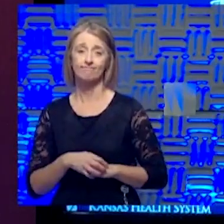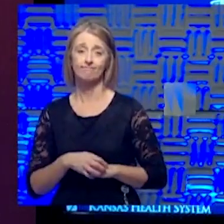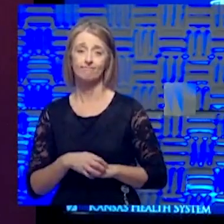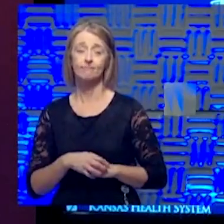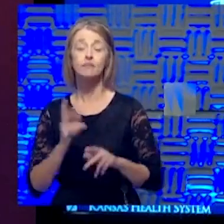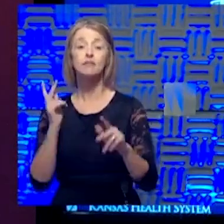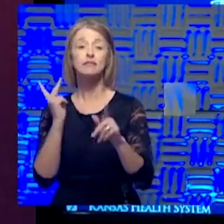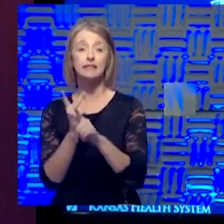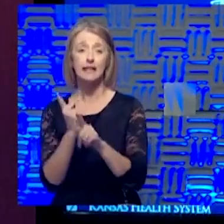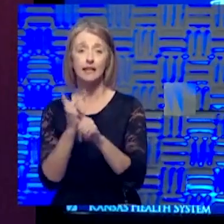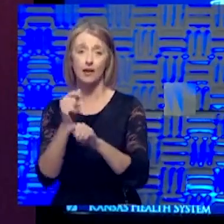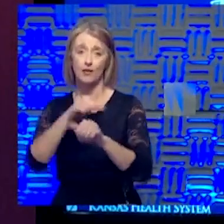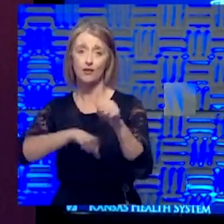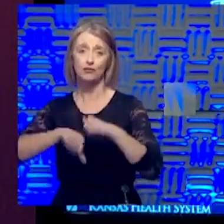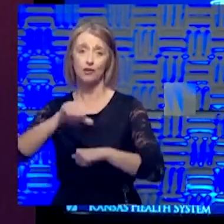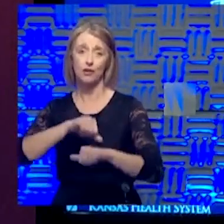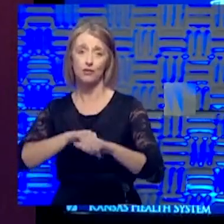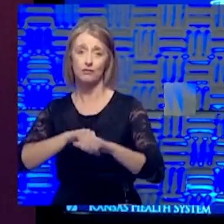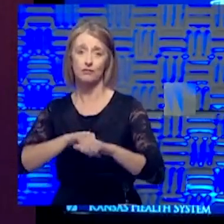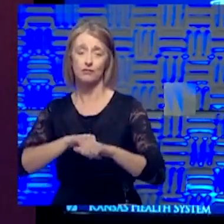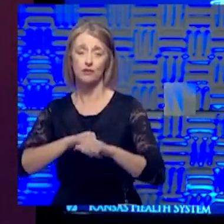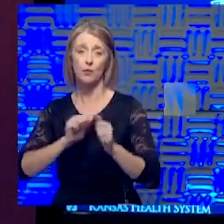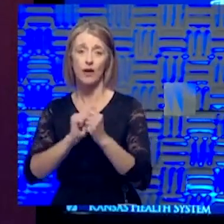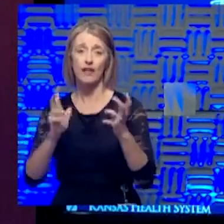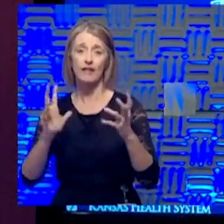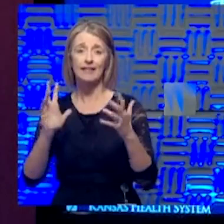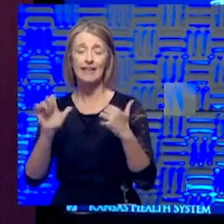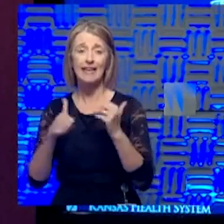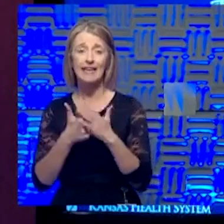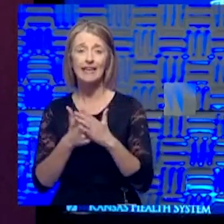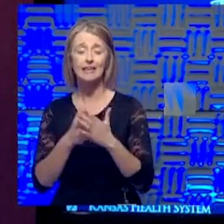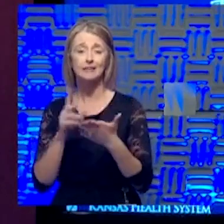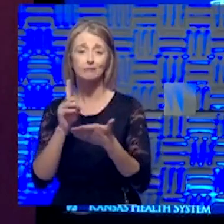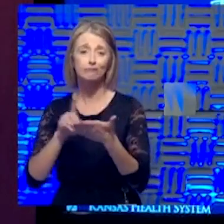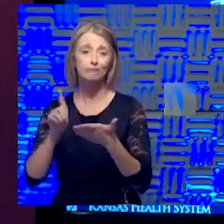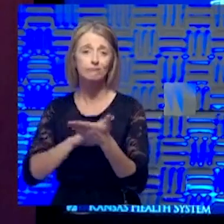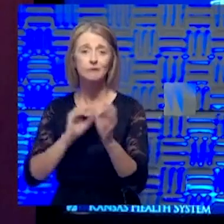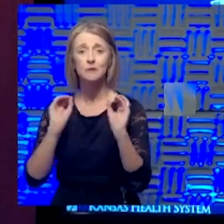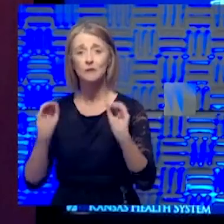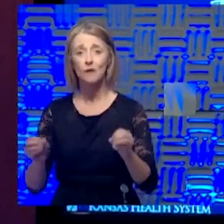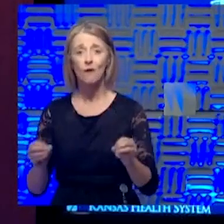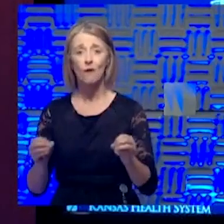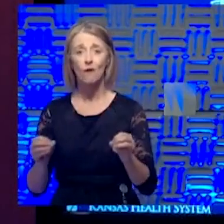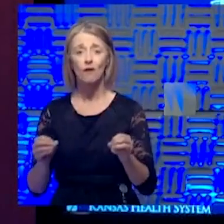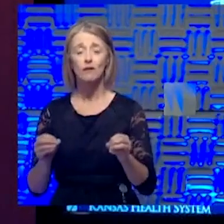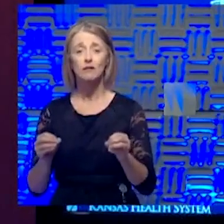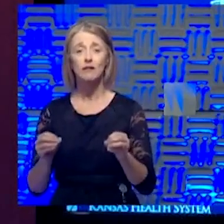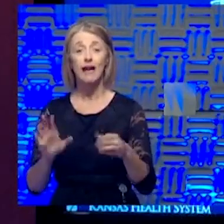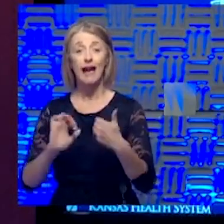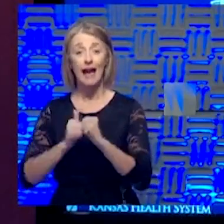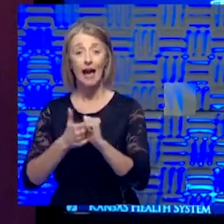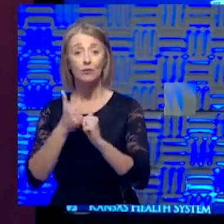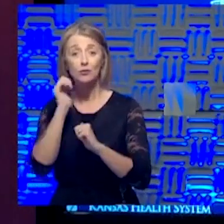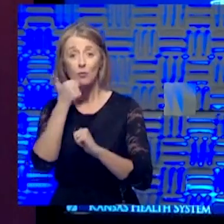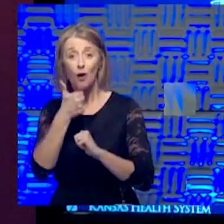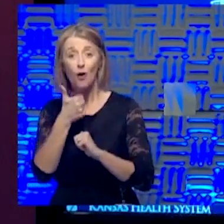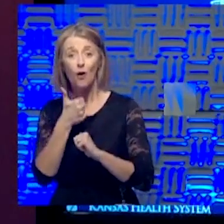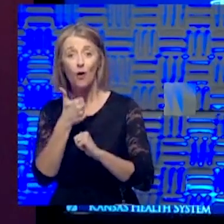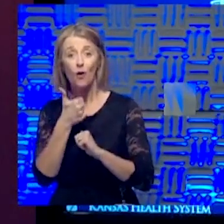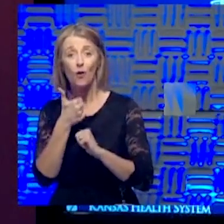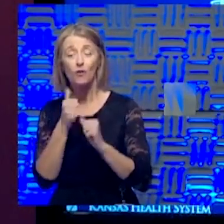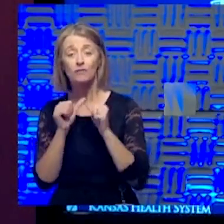take care of each other without any asterisk. That's how we be here. That's how we can be here tomorrow. So in